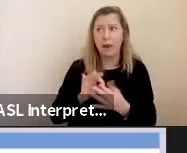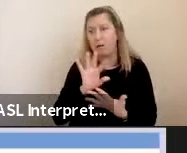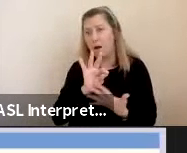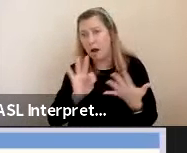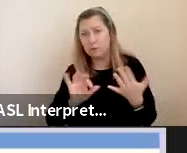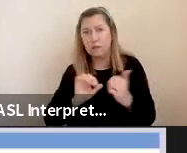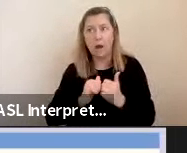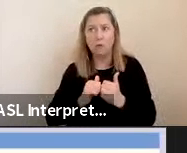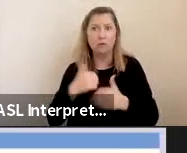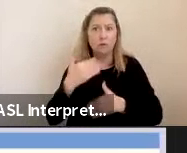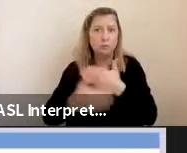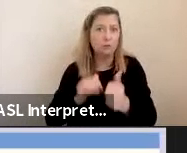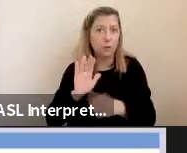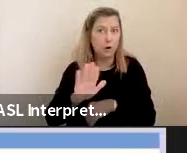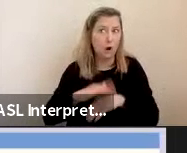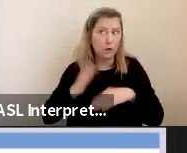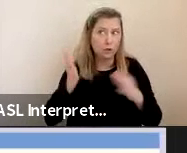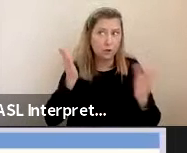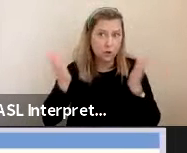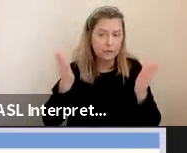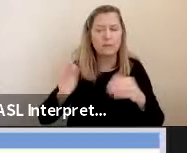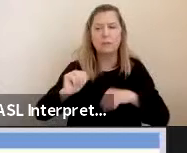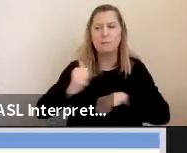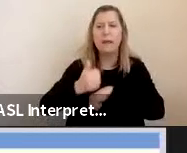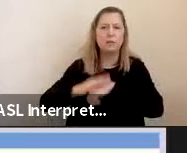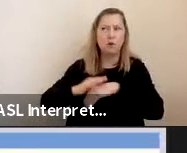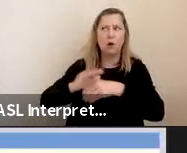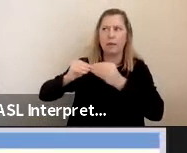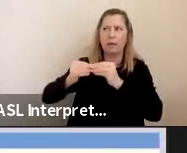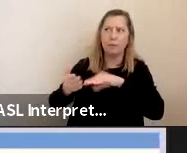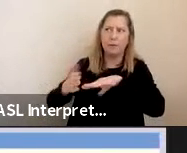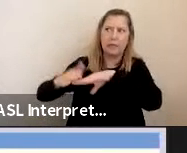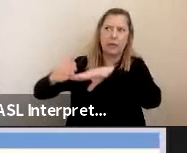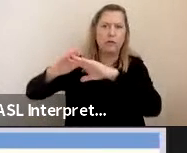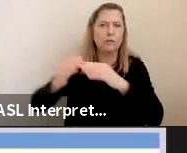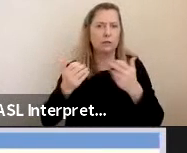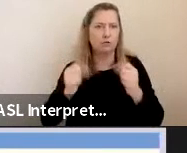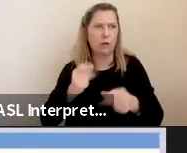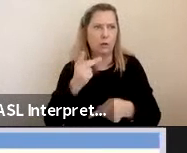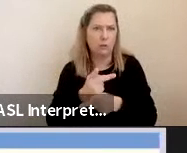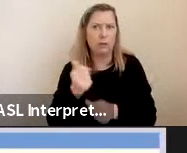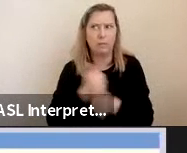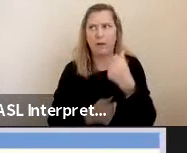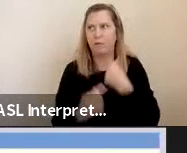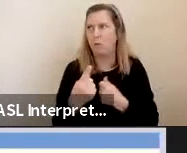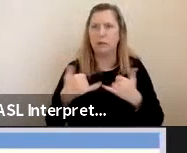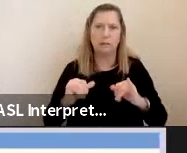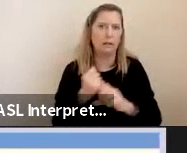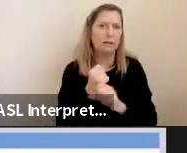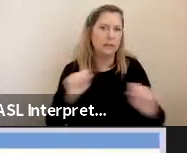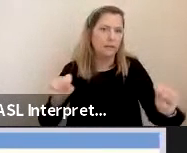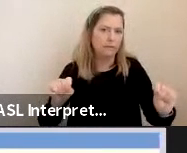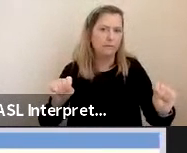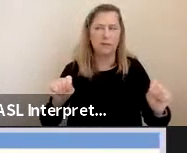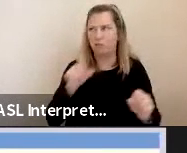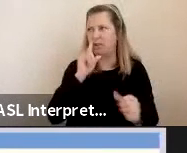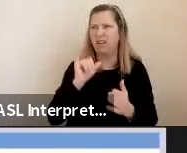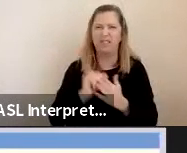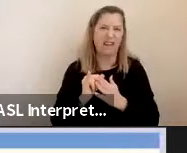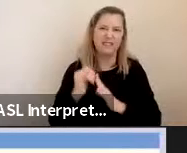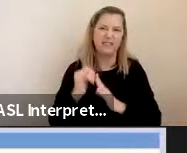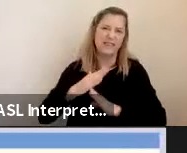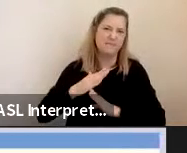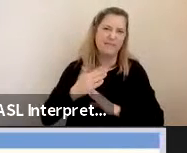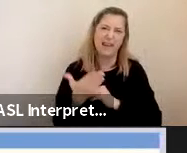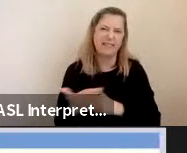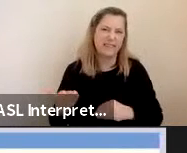how we can move services forward based on the numbers increasing and trying to keep clients safe. That's the main thing, Shirley.